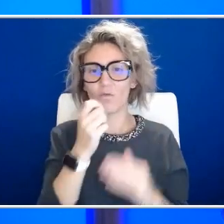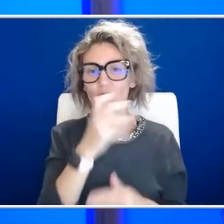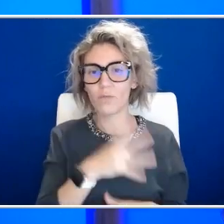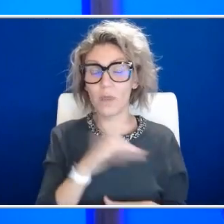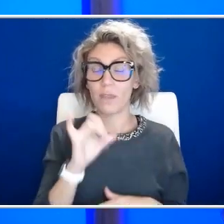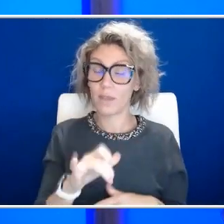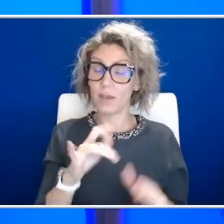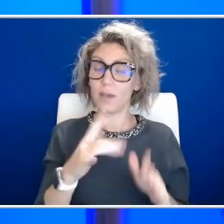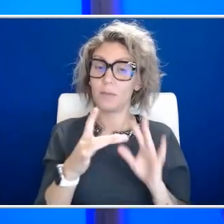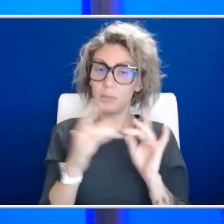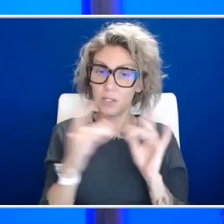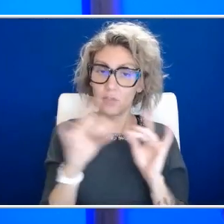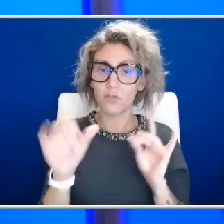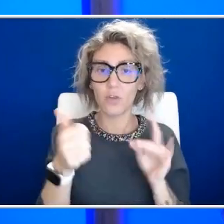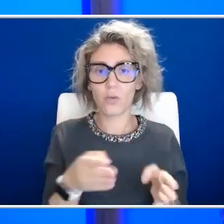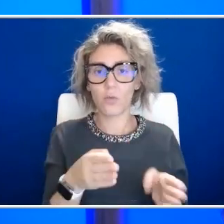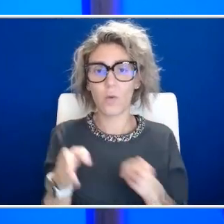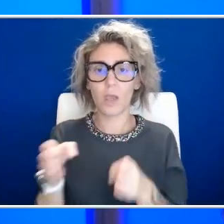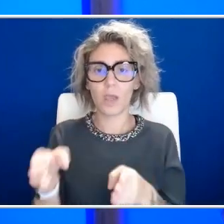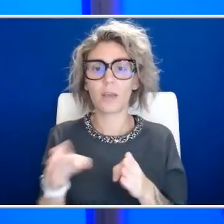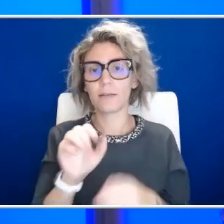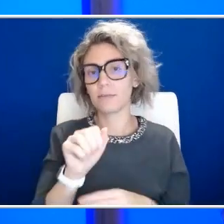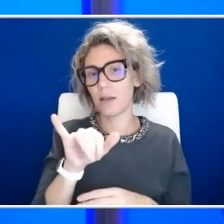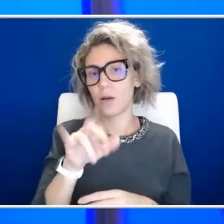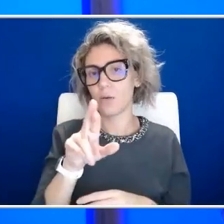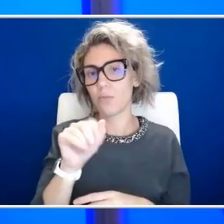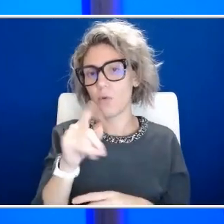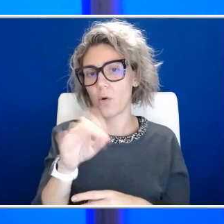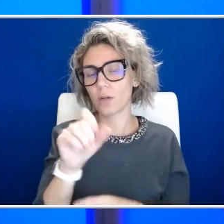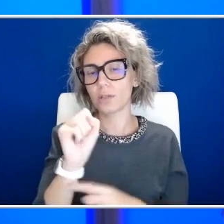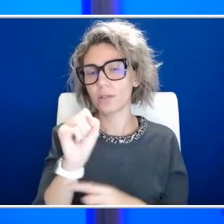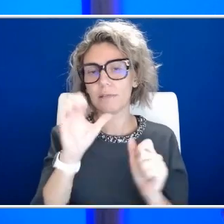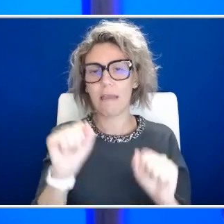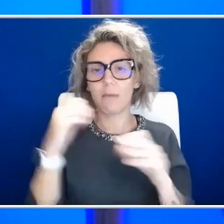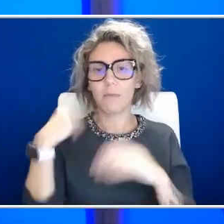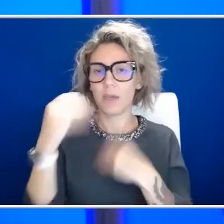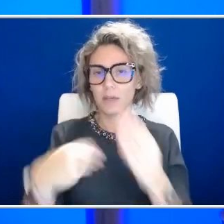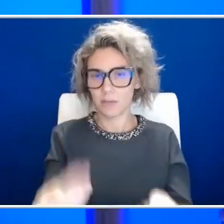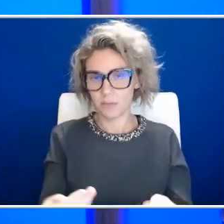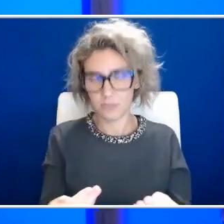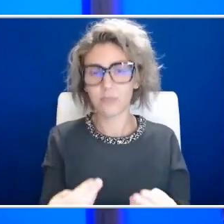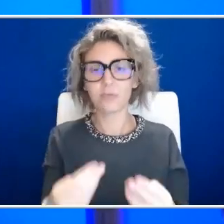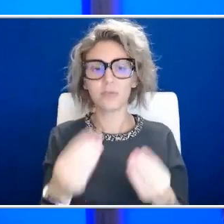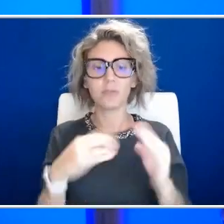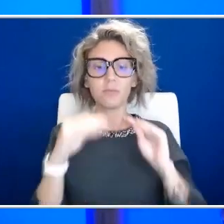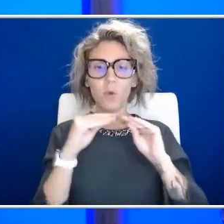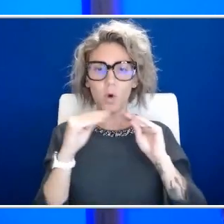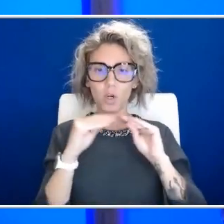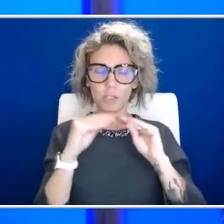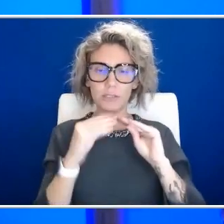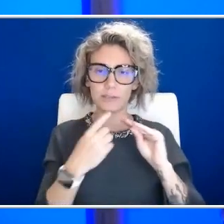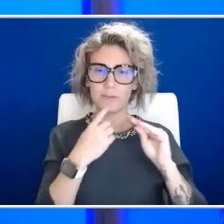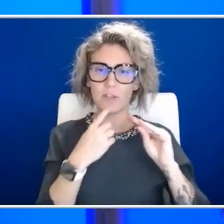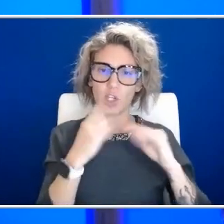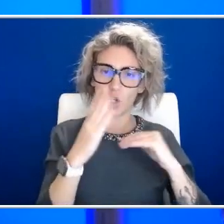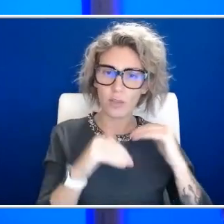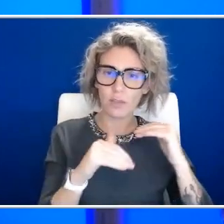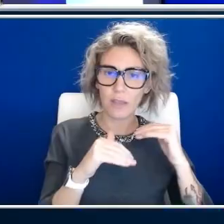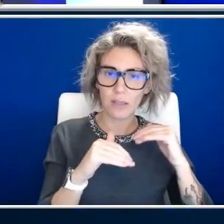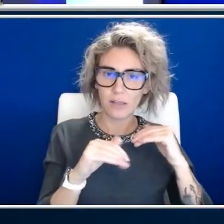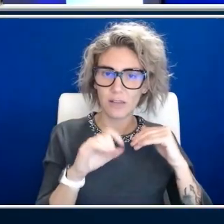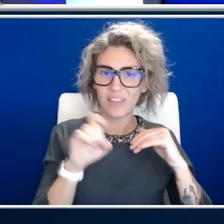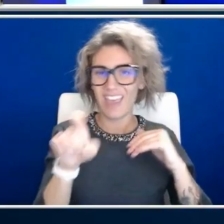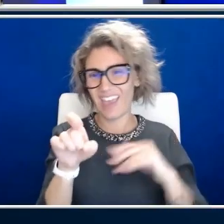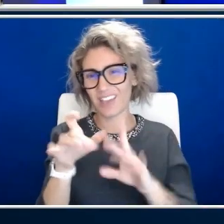other ways Alports can be passed down the generation, which could be more severe than the X-related.